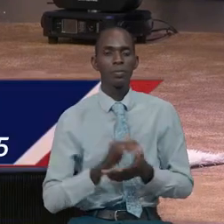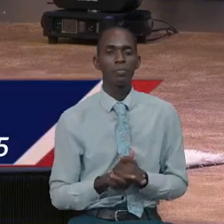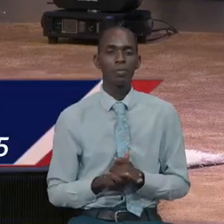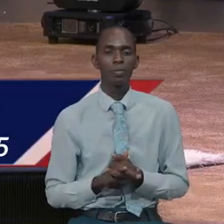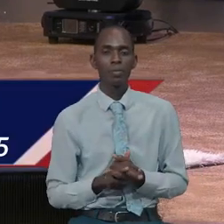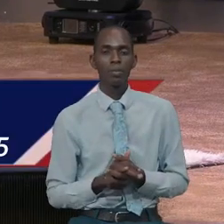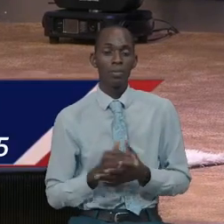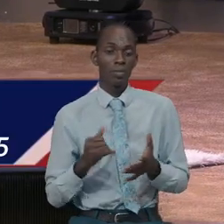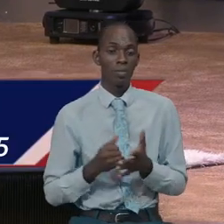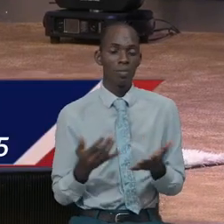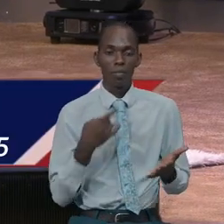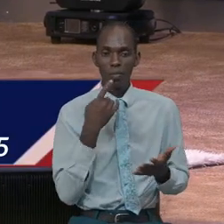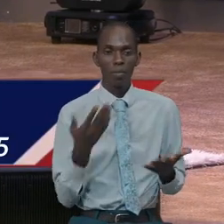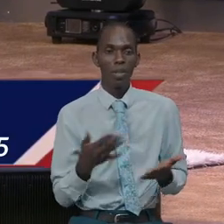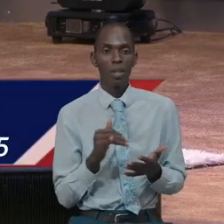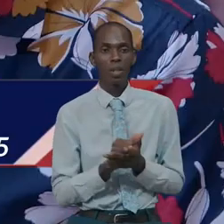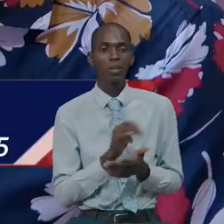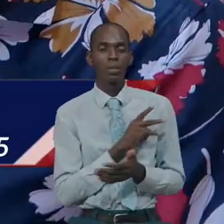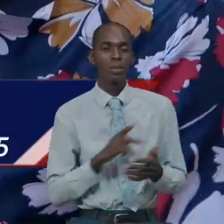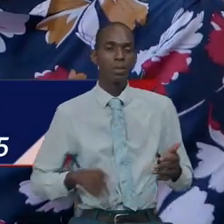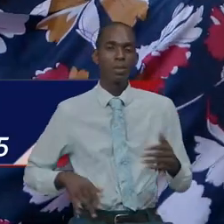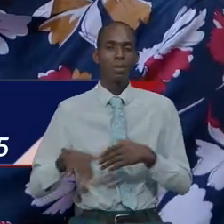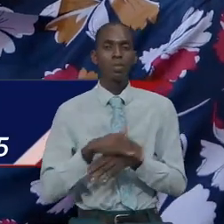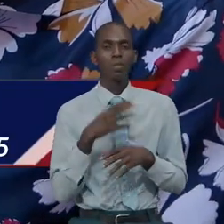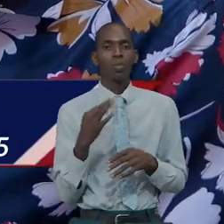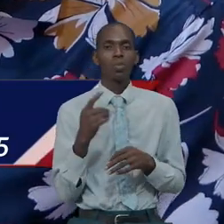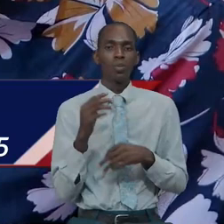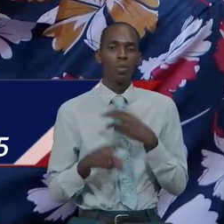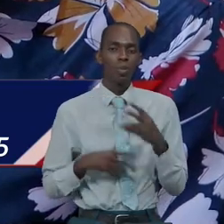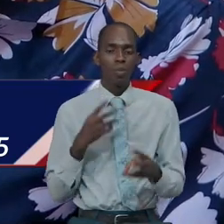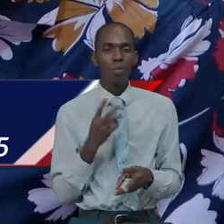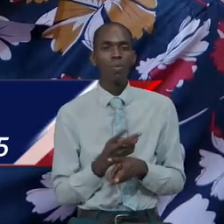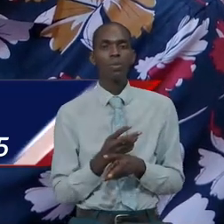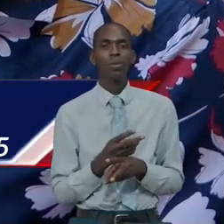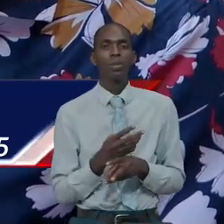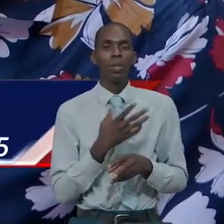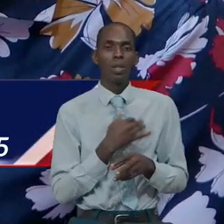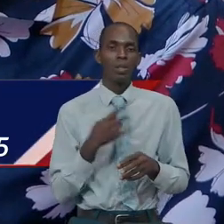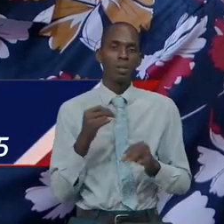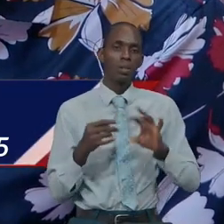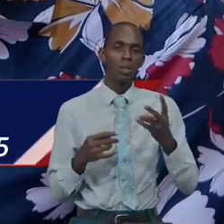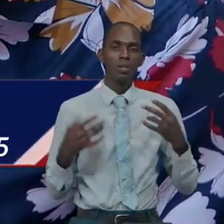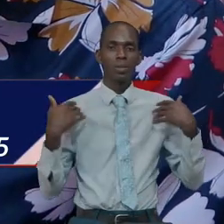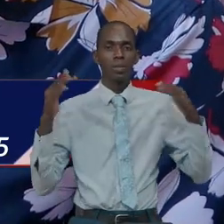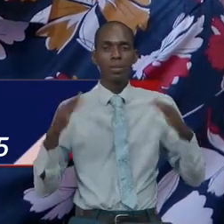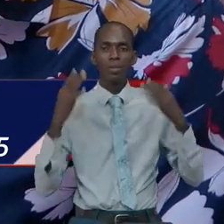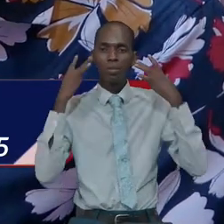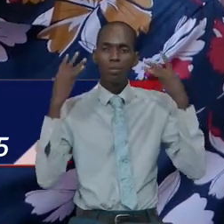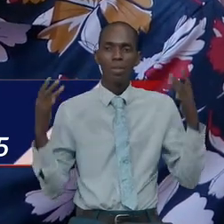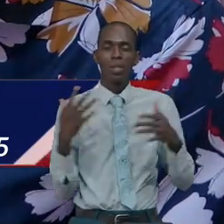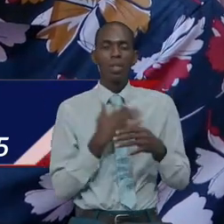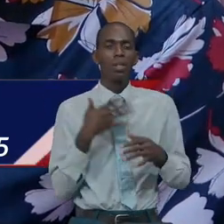15. Here it tells us that the kingdom of the world, it says that the seventh angel sounded, and there